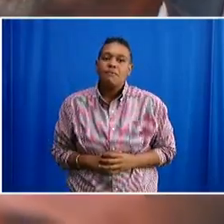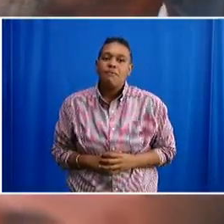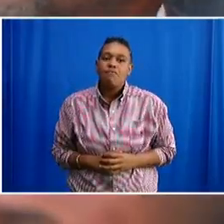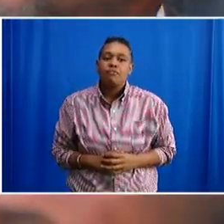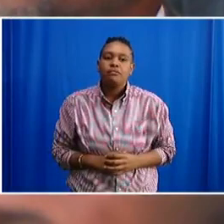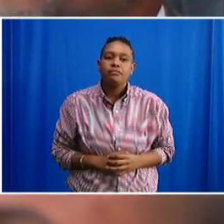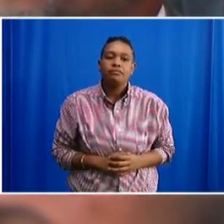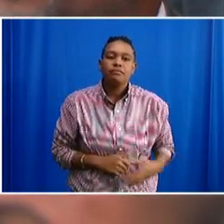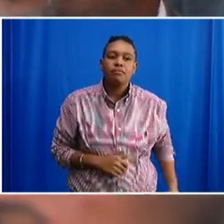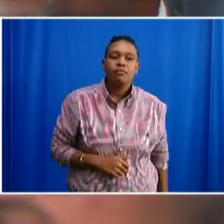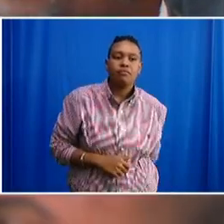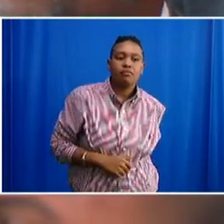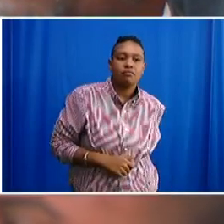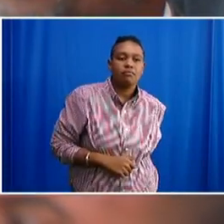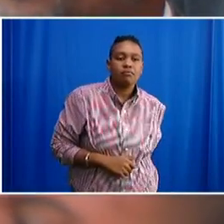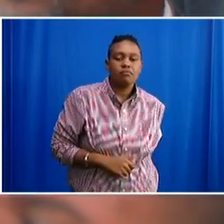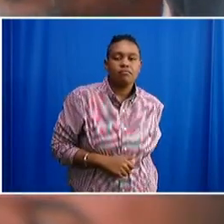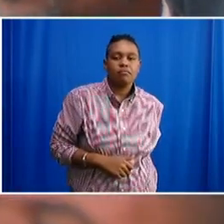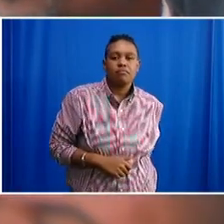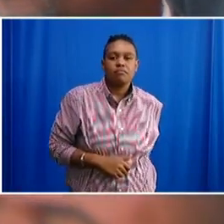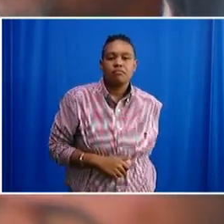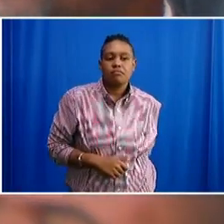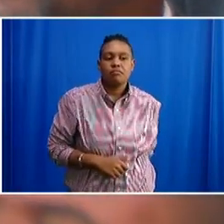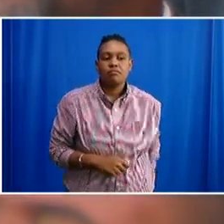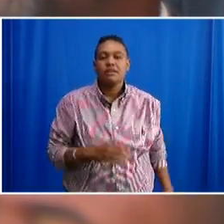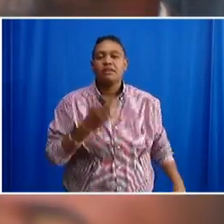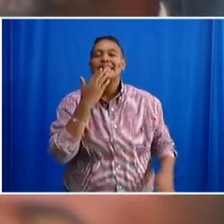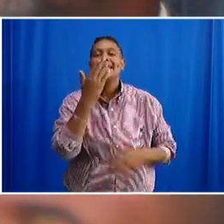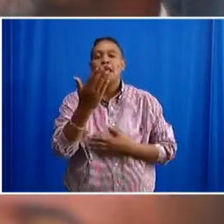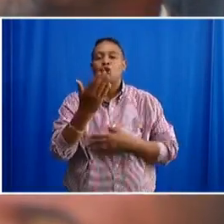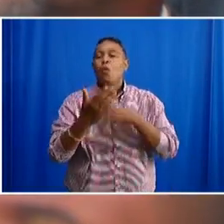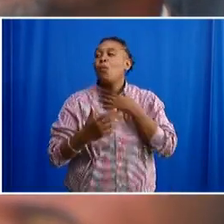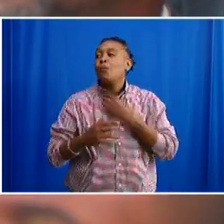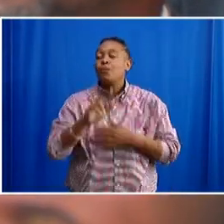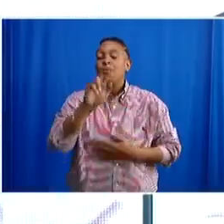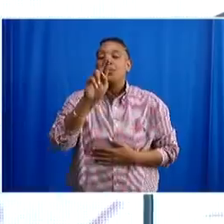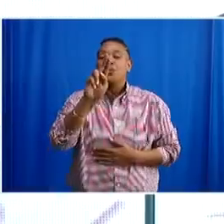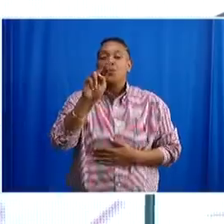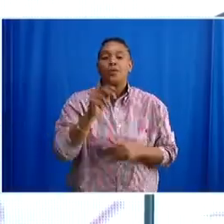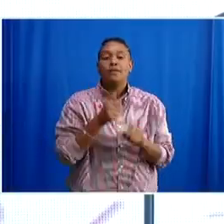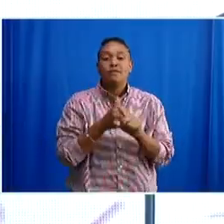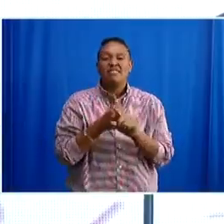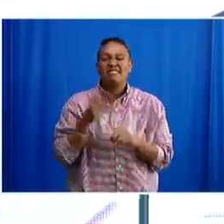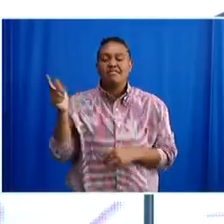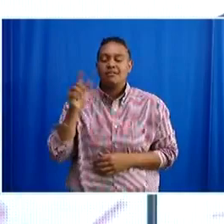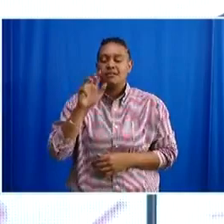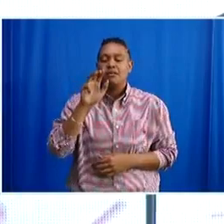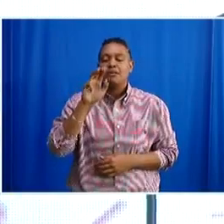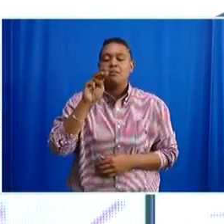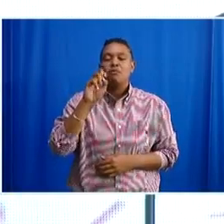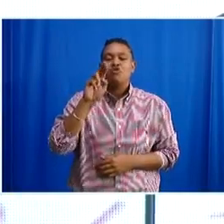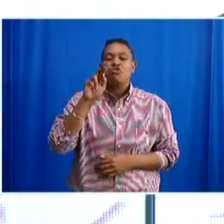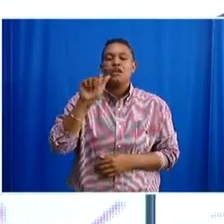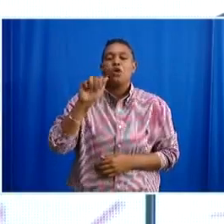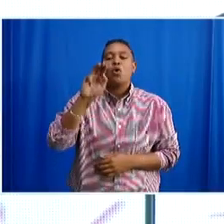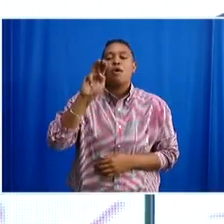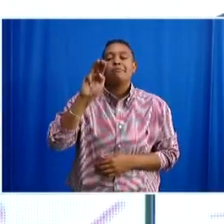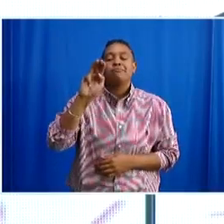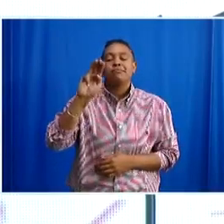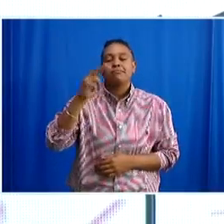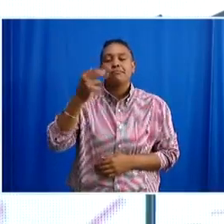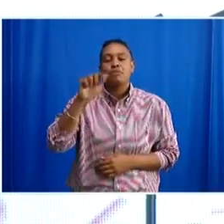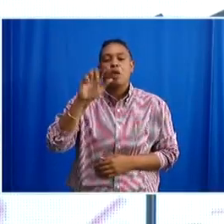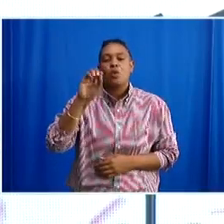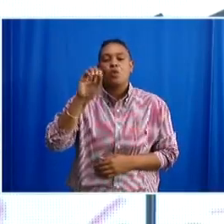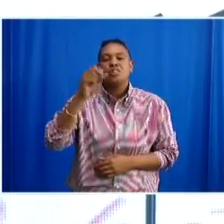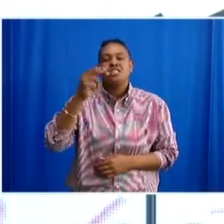Thank you, Mariko Kagoshima, the United Nations Resident Coordinator ad interim.